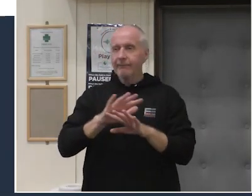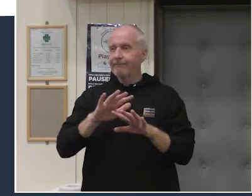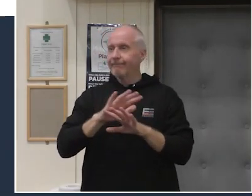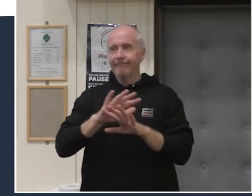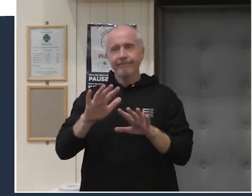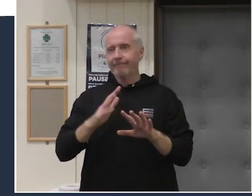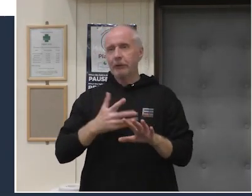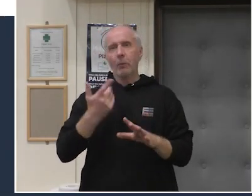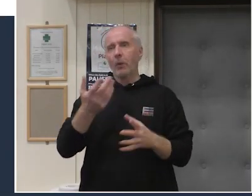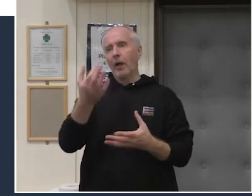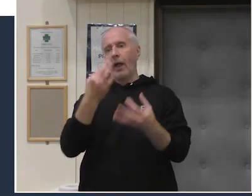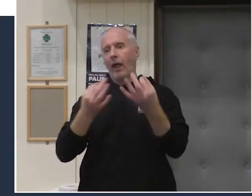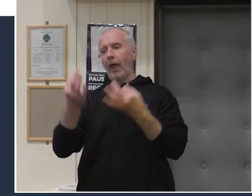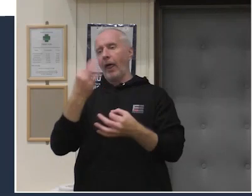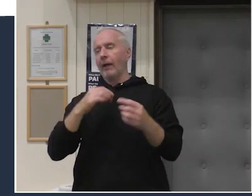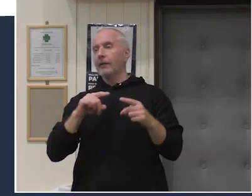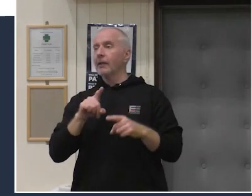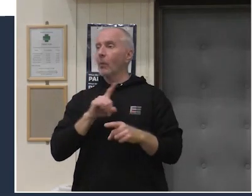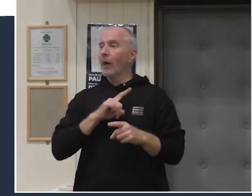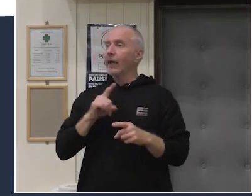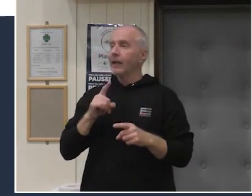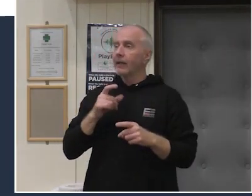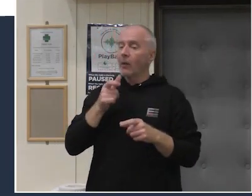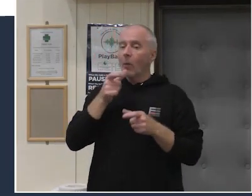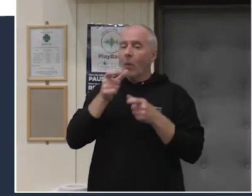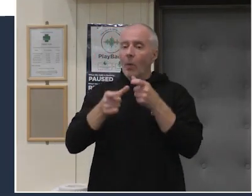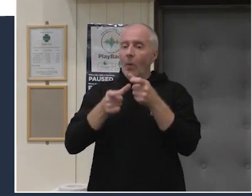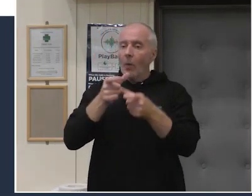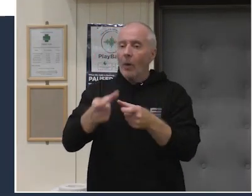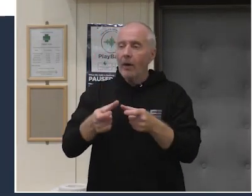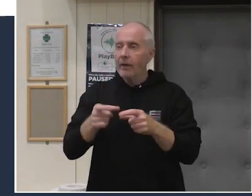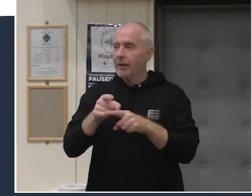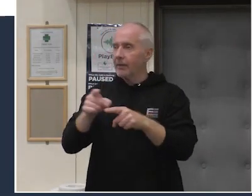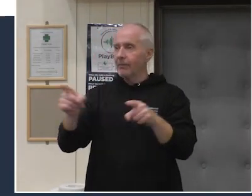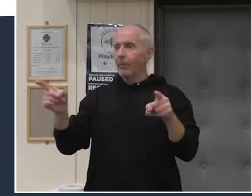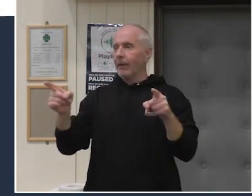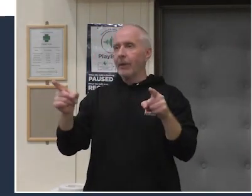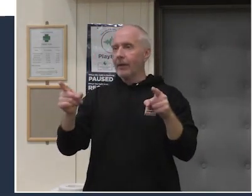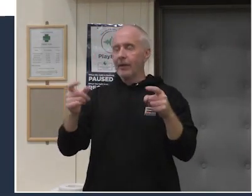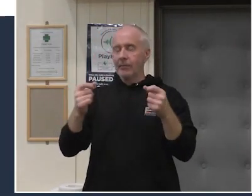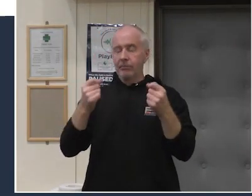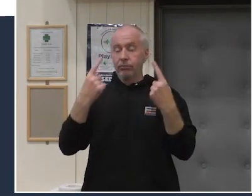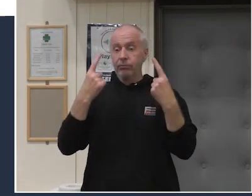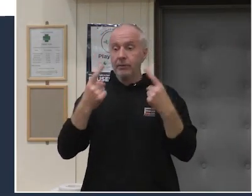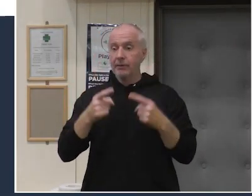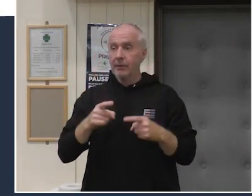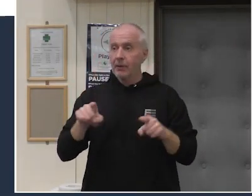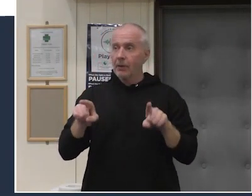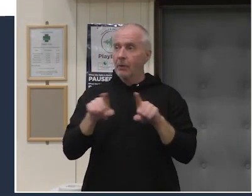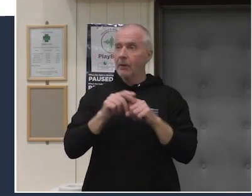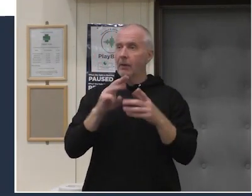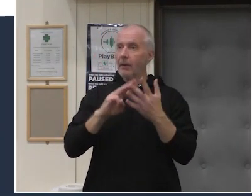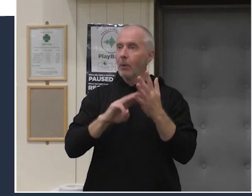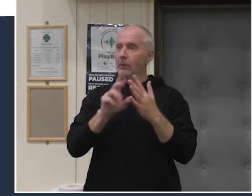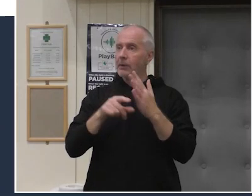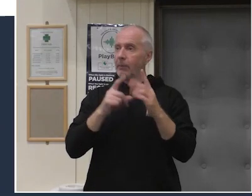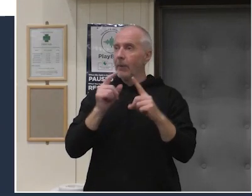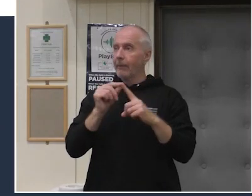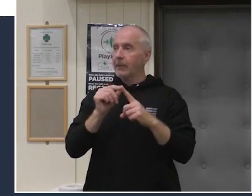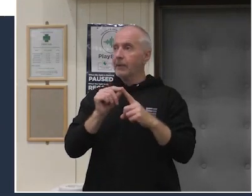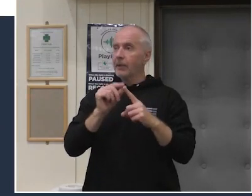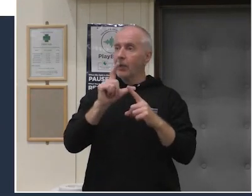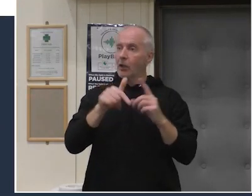because the words that are about to come out of my mouth won't make a lot of sense. What we do is a multi-parameter cosmological